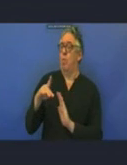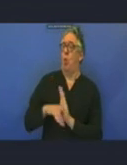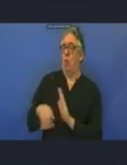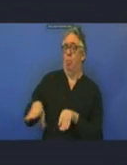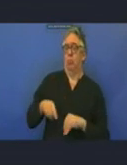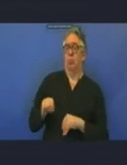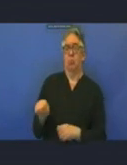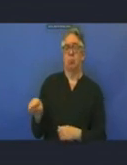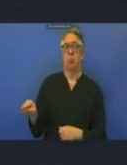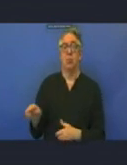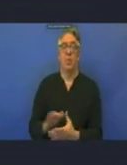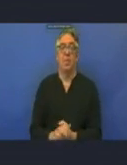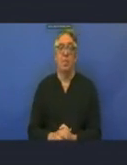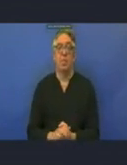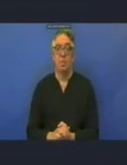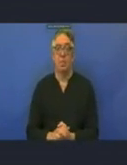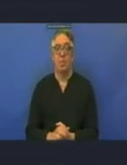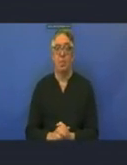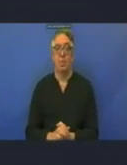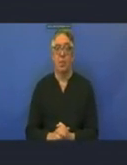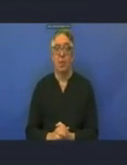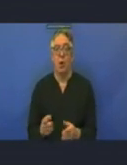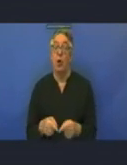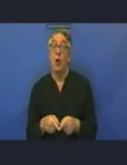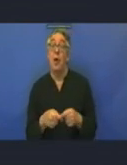Contrary to the cooperation partnerships,